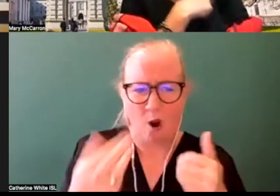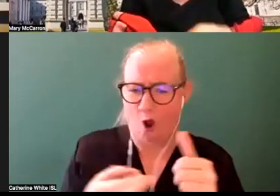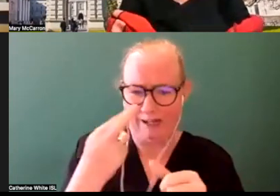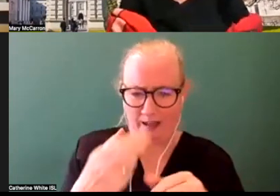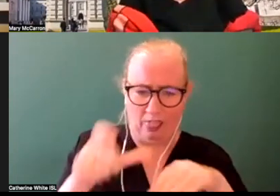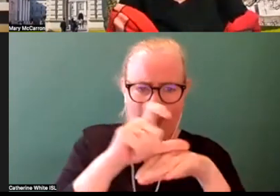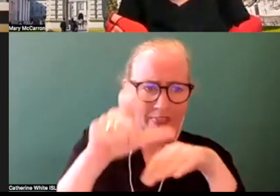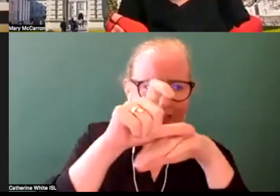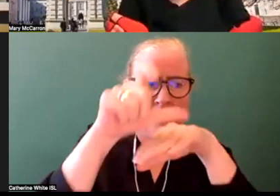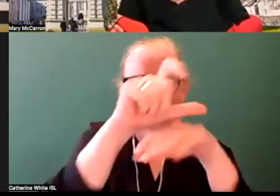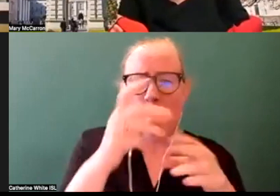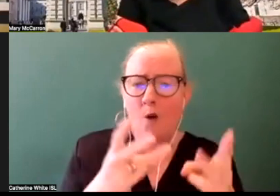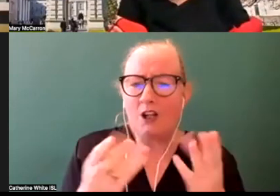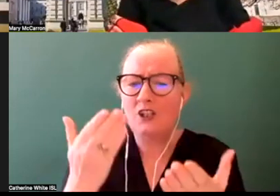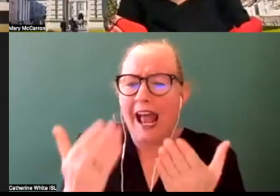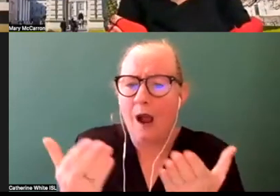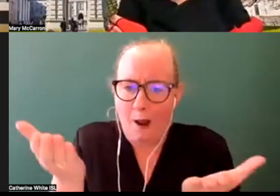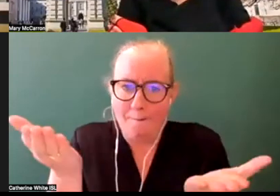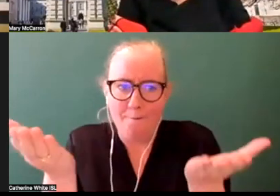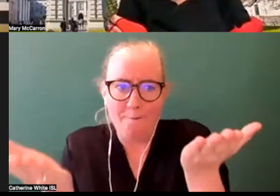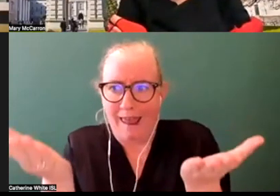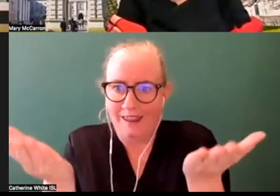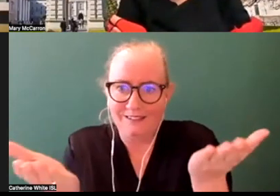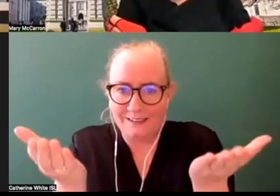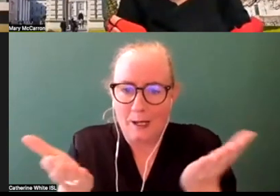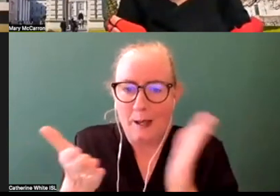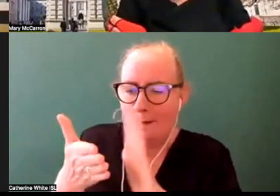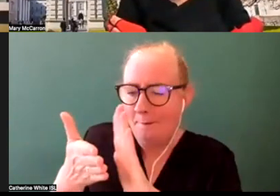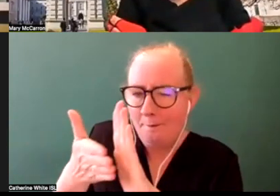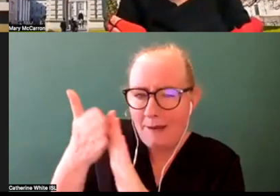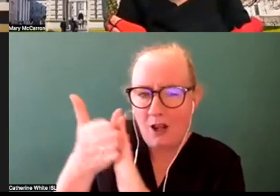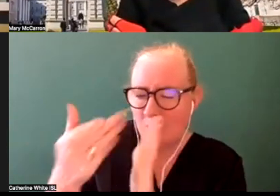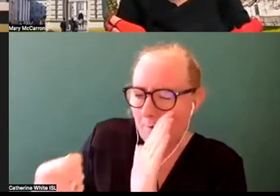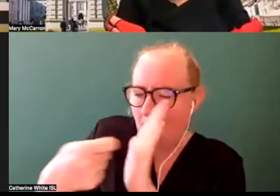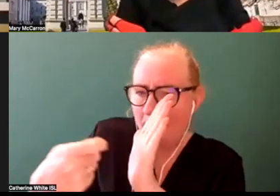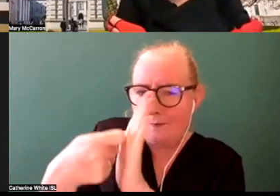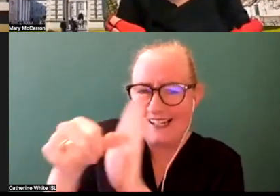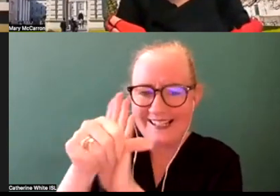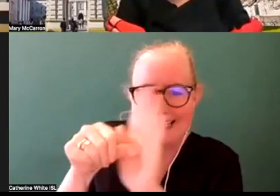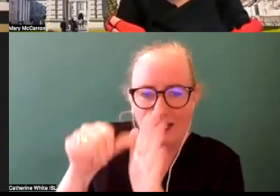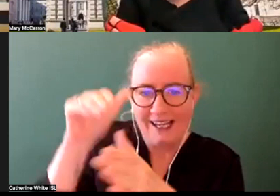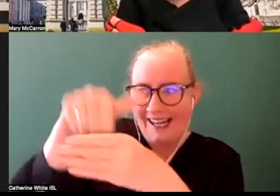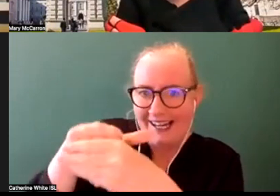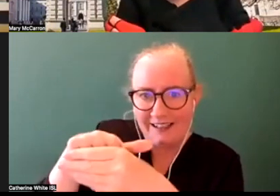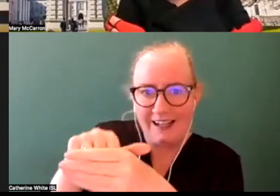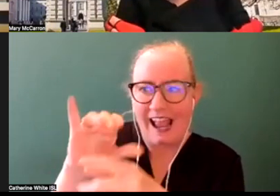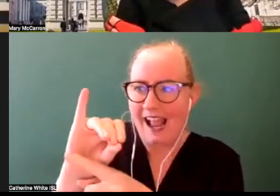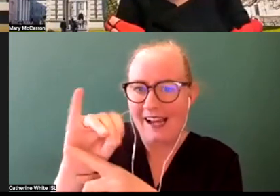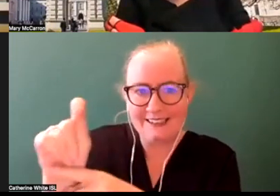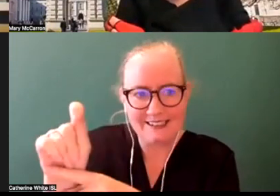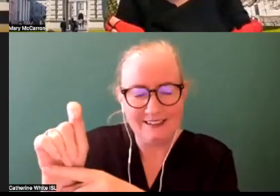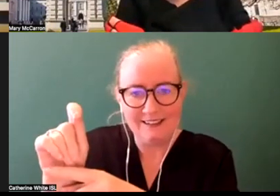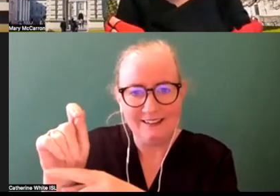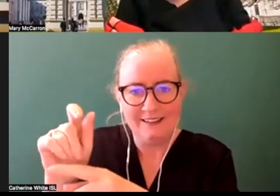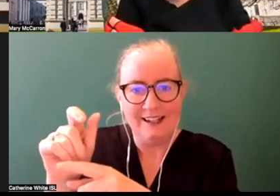So how do you get that balance between building up the skills, say, internally within the ID service, and then